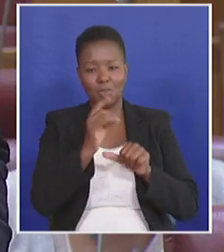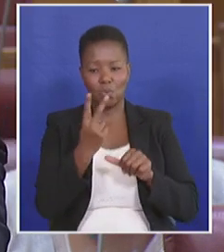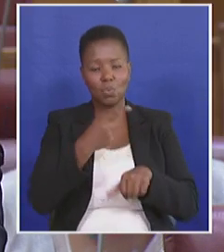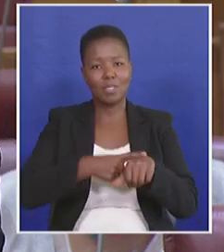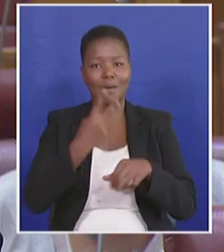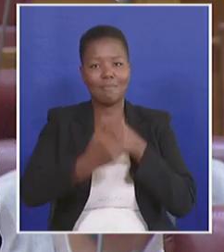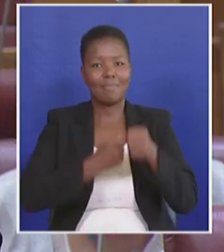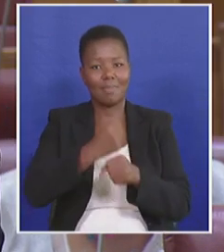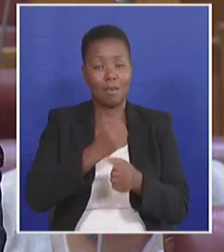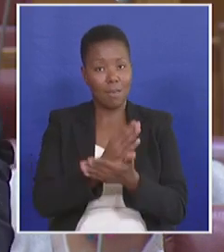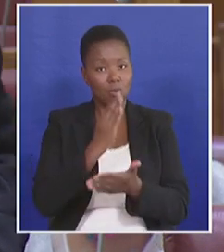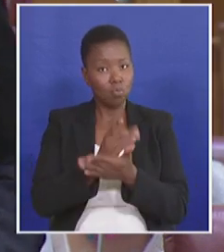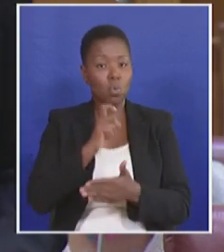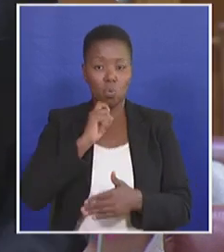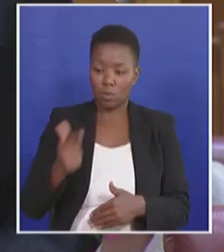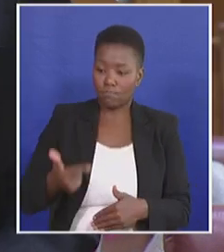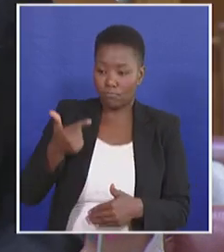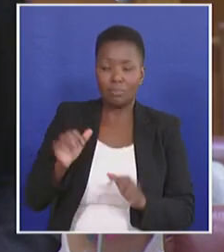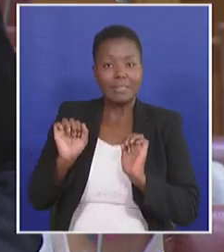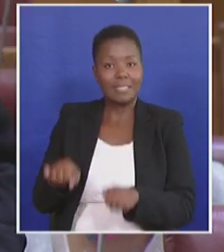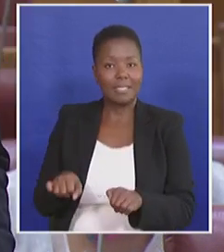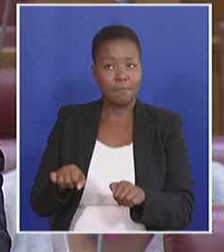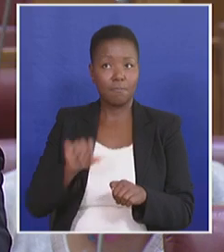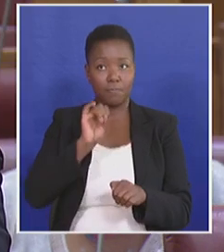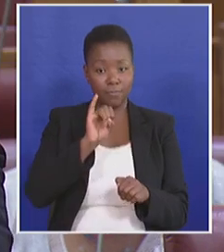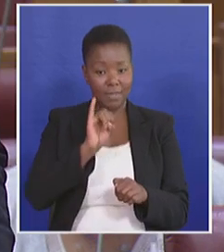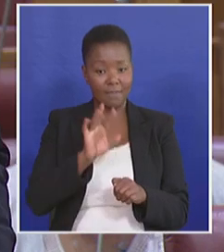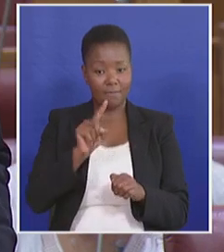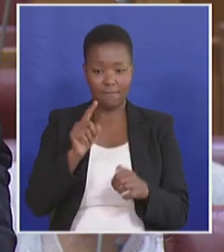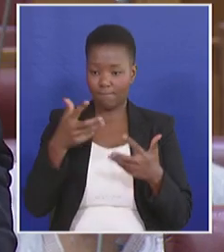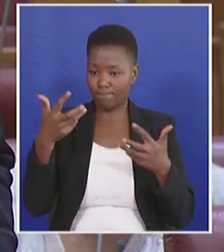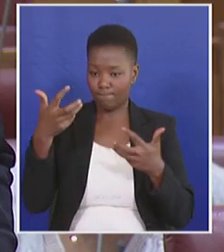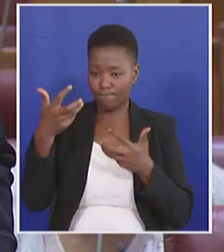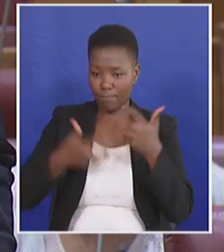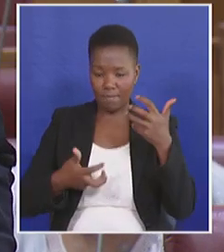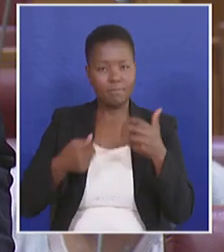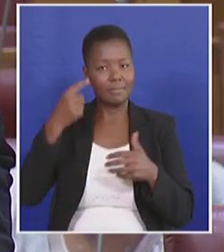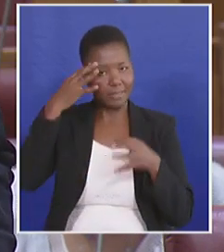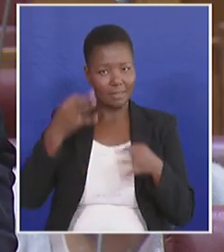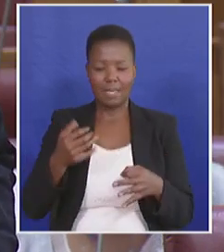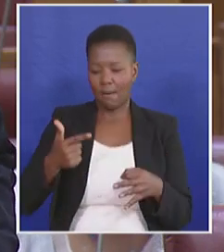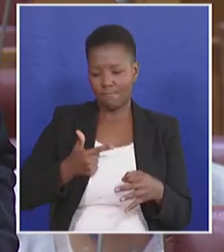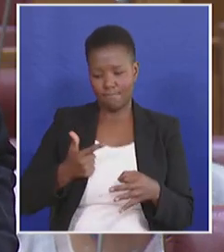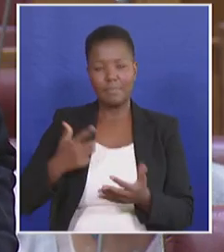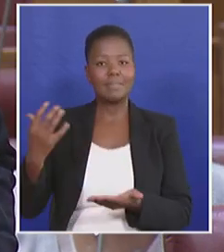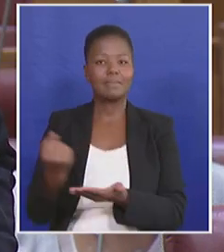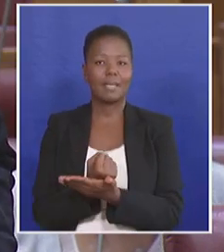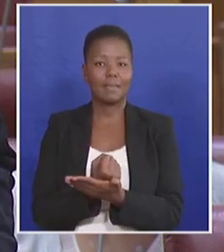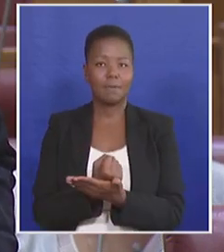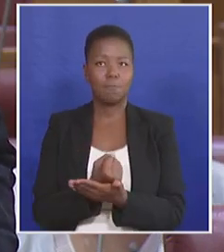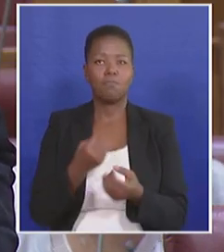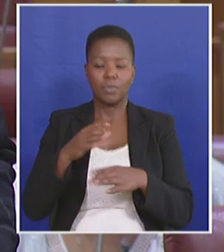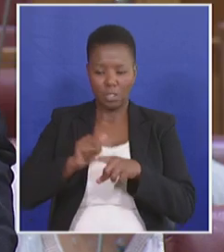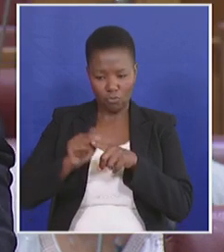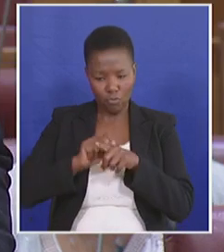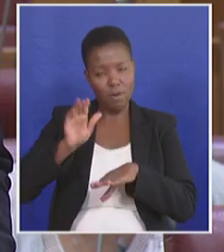operational readiness. Those who do not meet the set standard are disarmed of their firearms and provided further